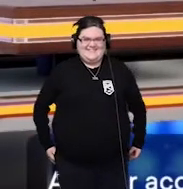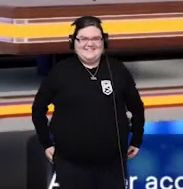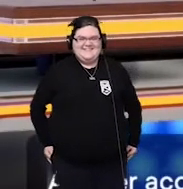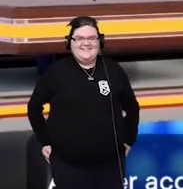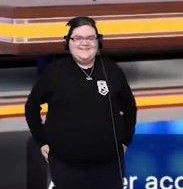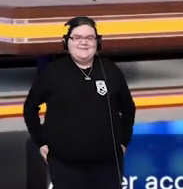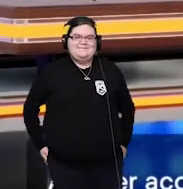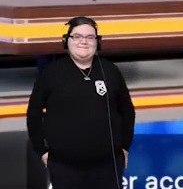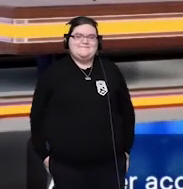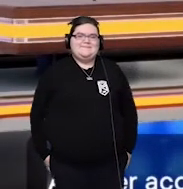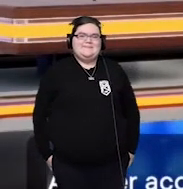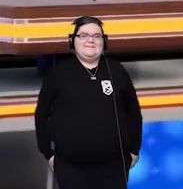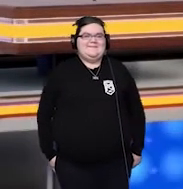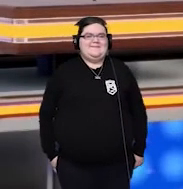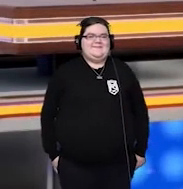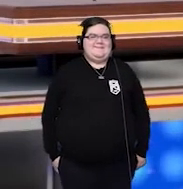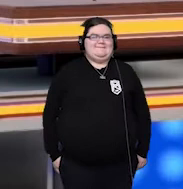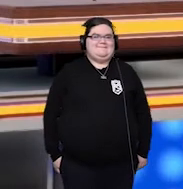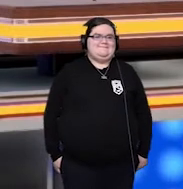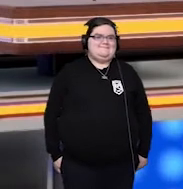Personal assistant better do emails, bro.